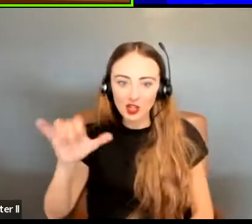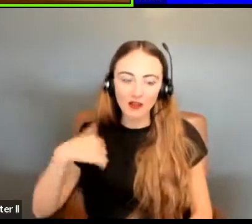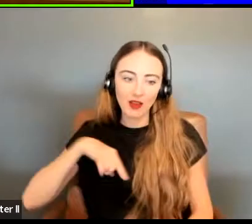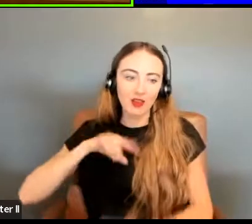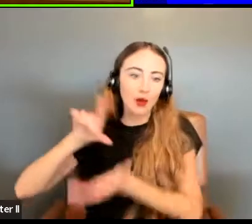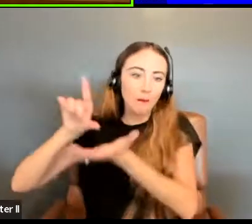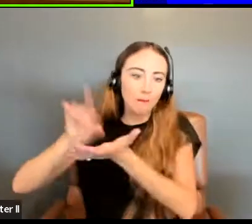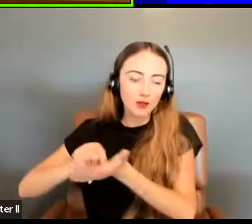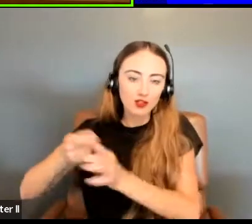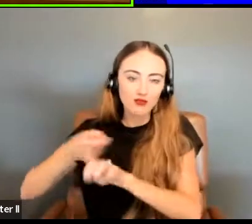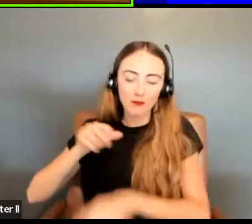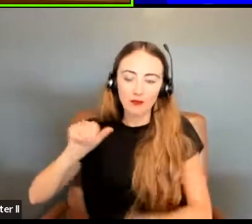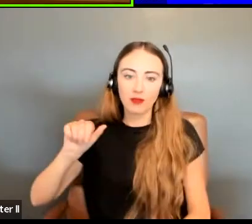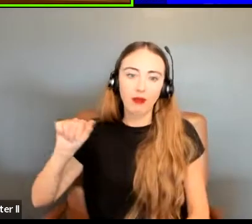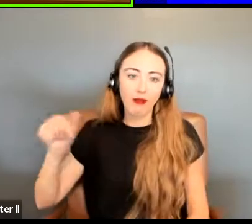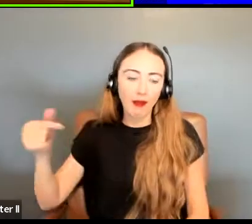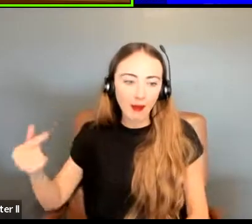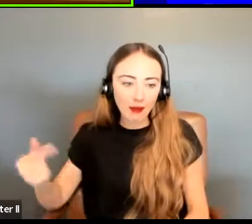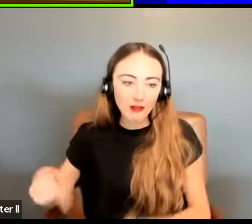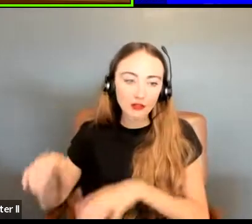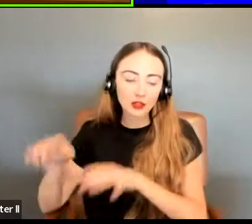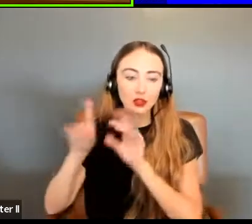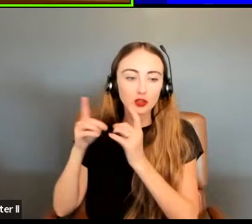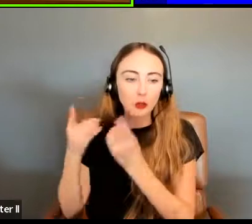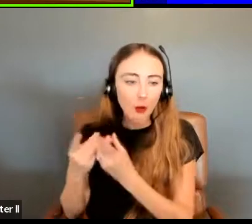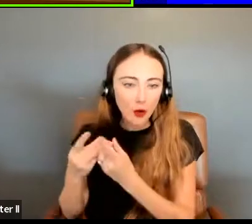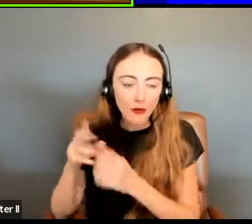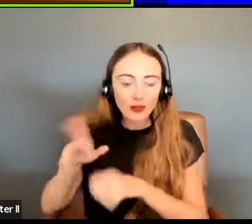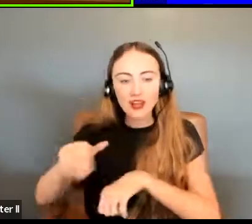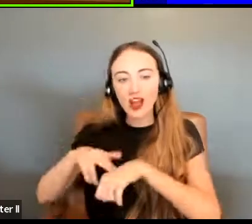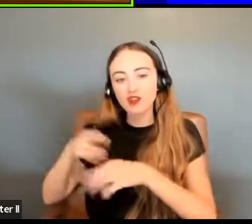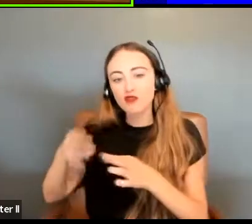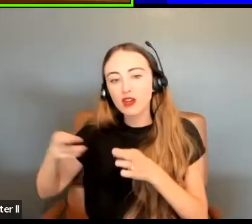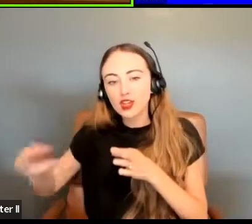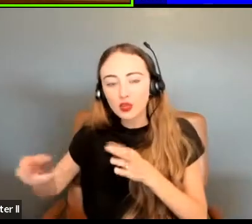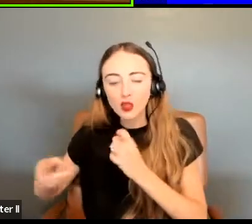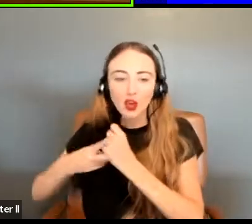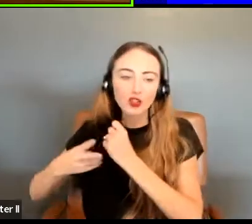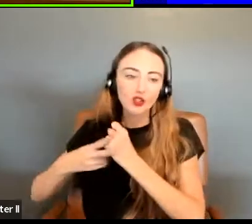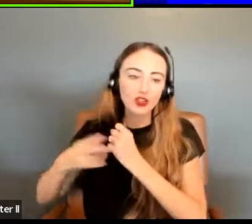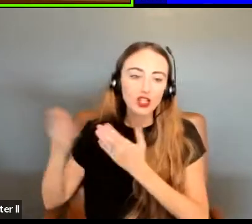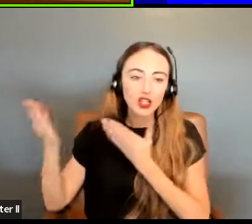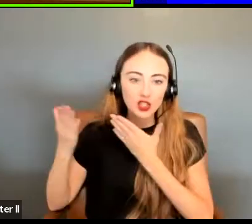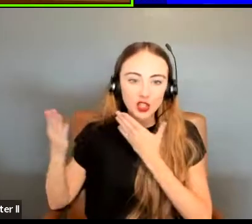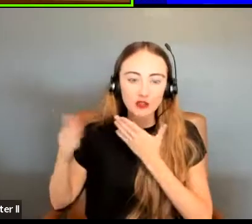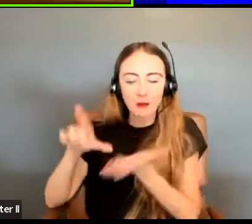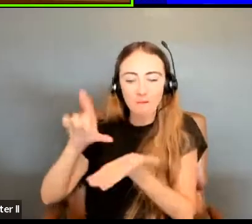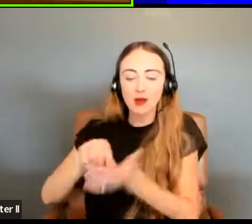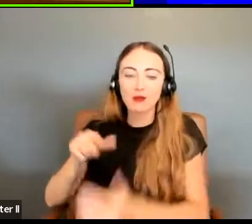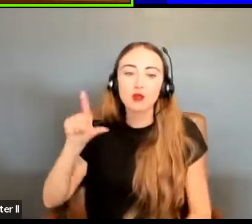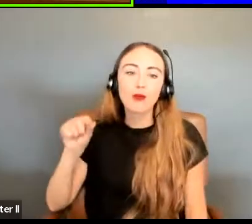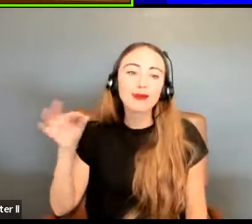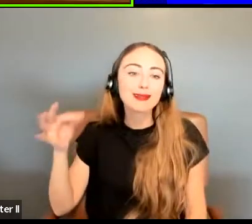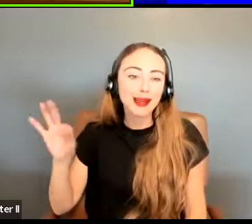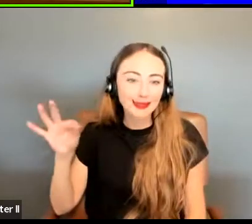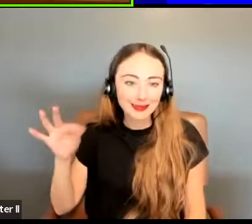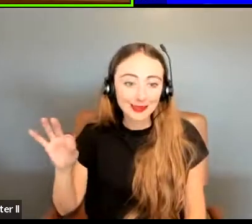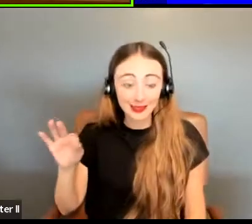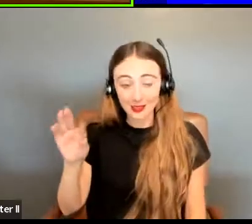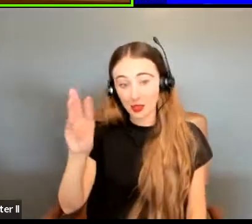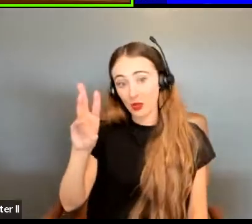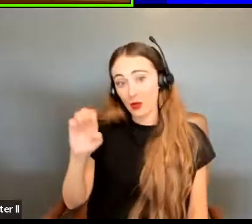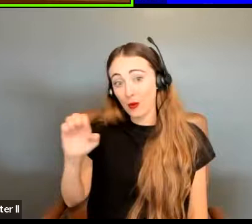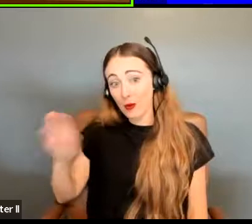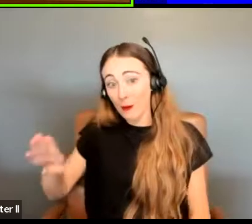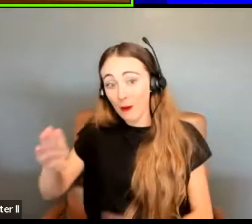of Agriculture's Natural Resources Conservation Service, published in 2019. While the web-based